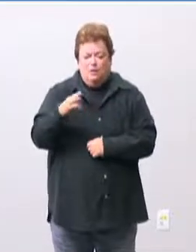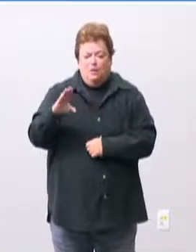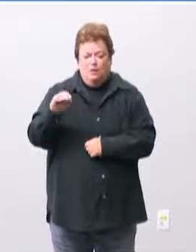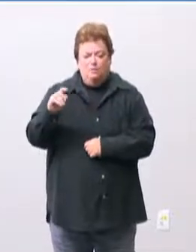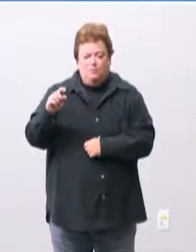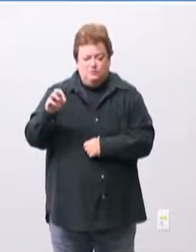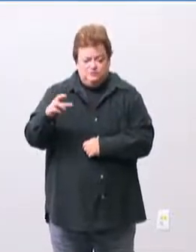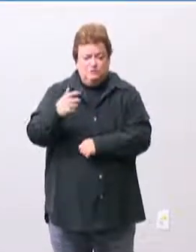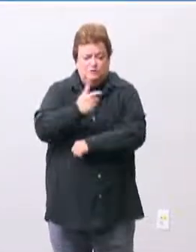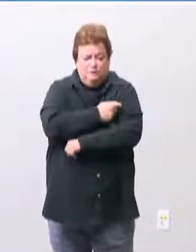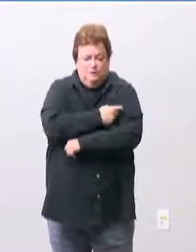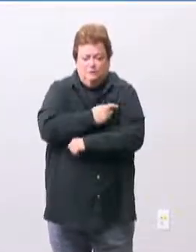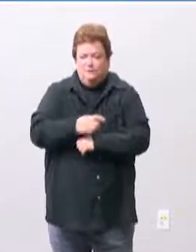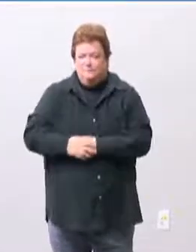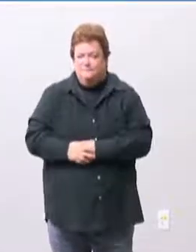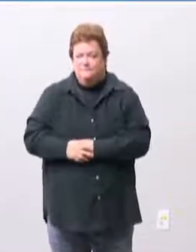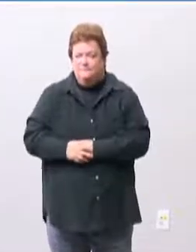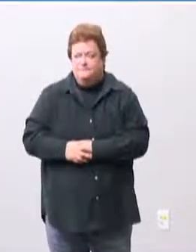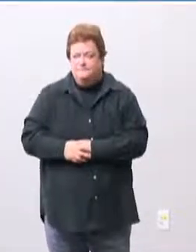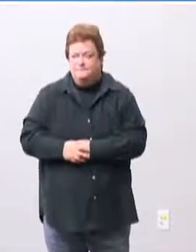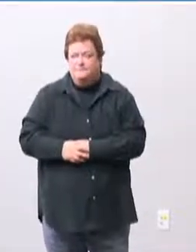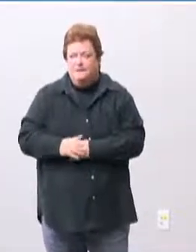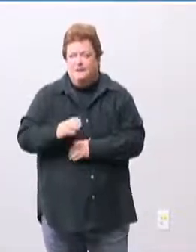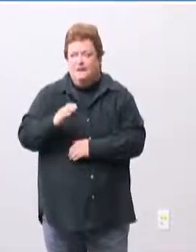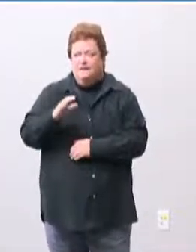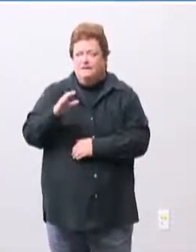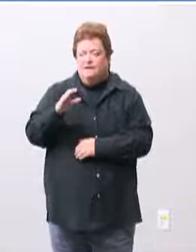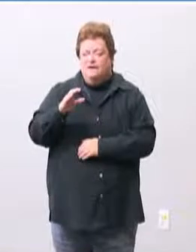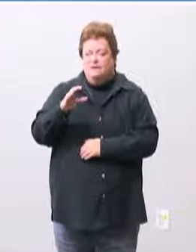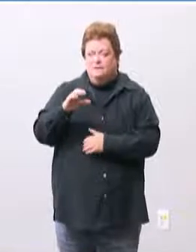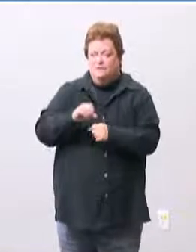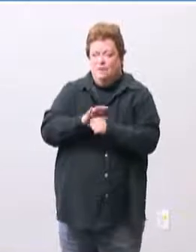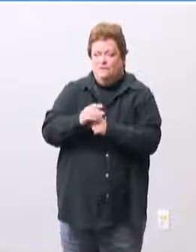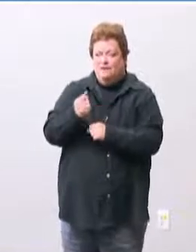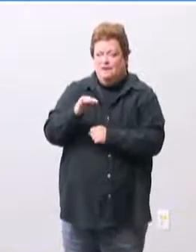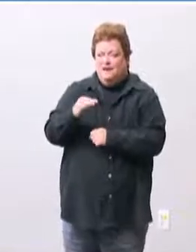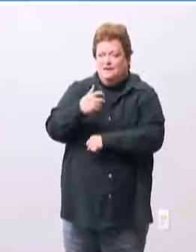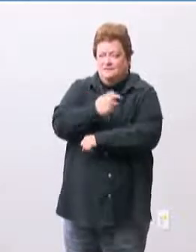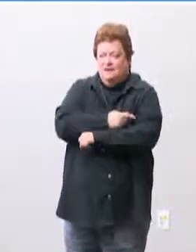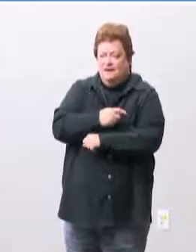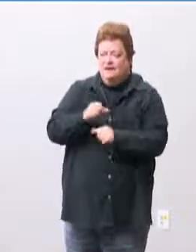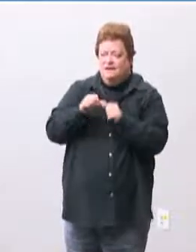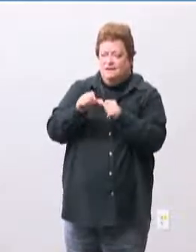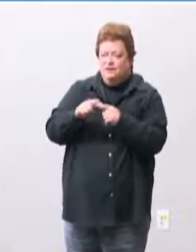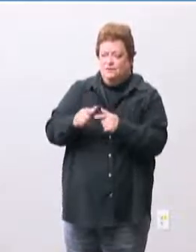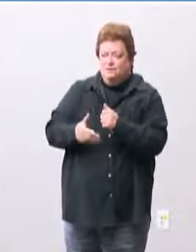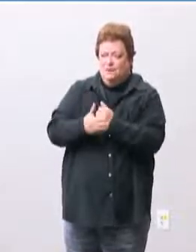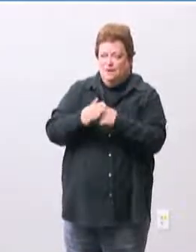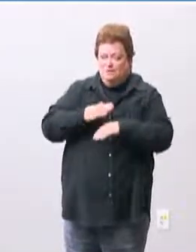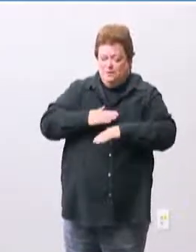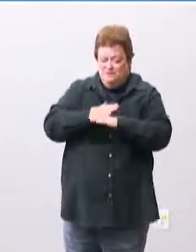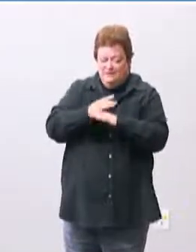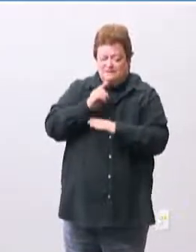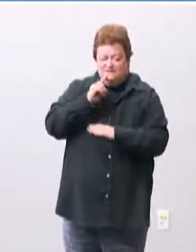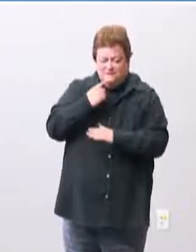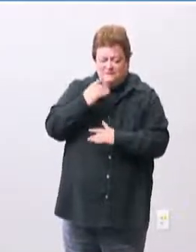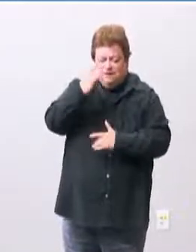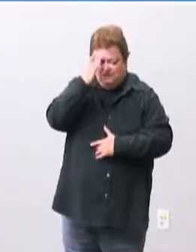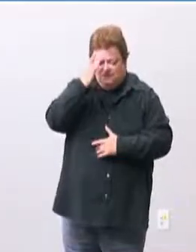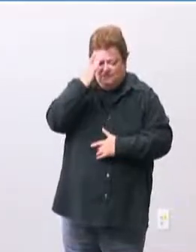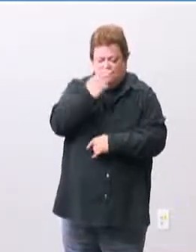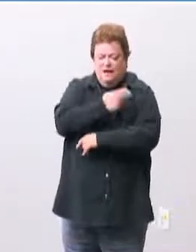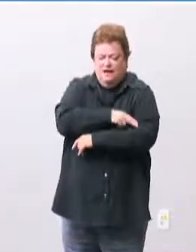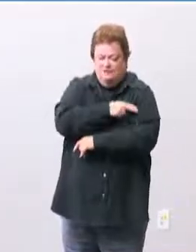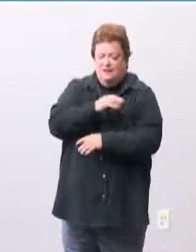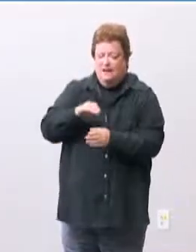dose. Our COVID-19 vaccines continue to help prevent severe illness, hospitalization, and